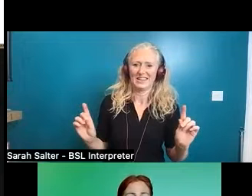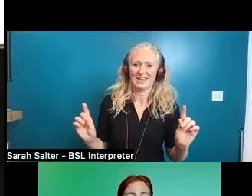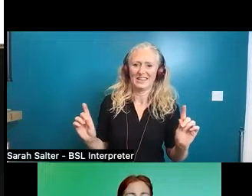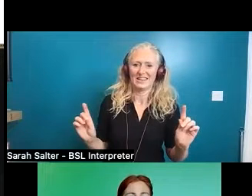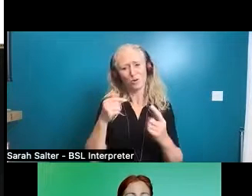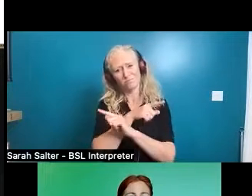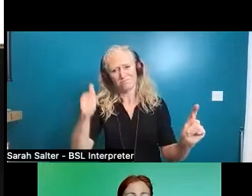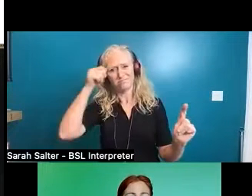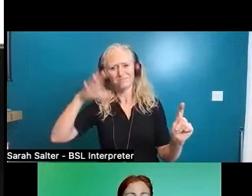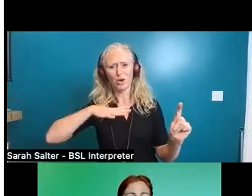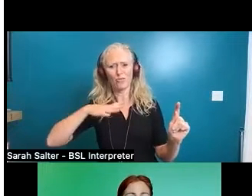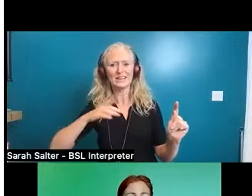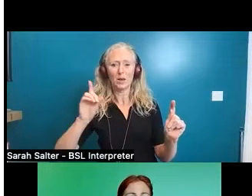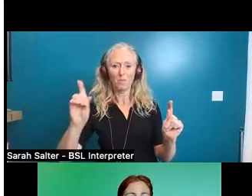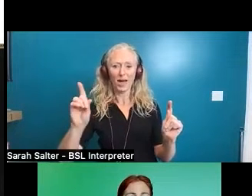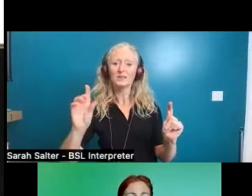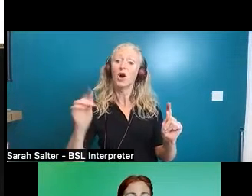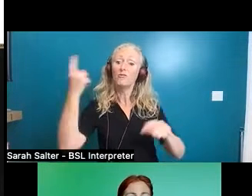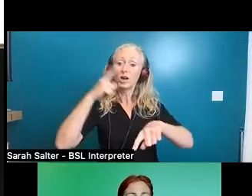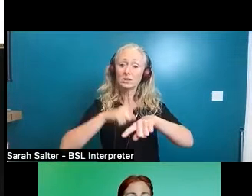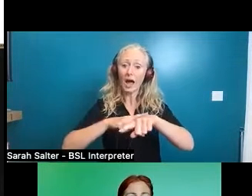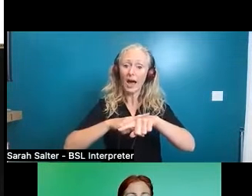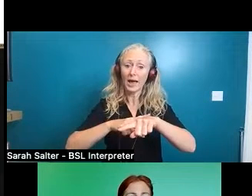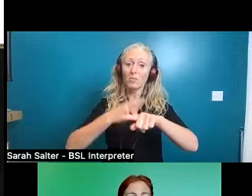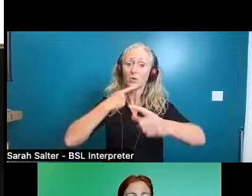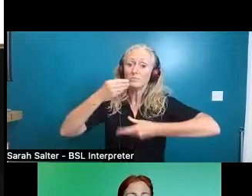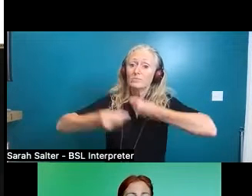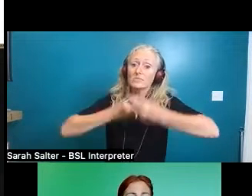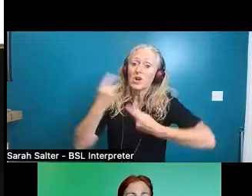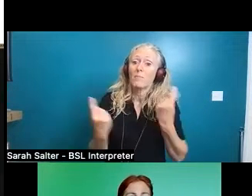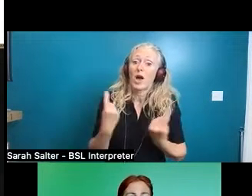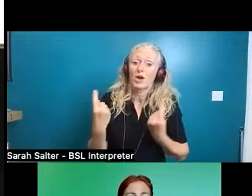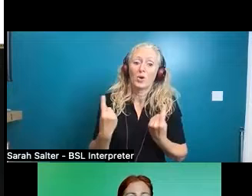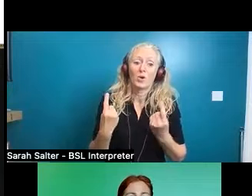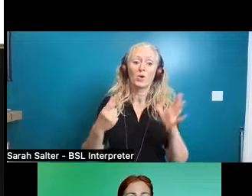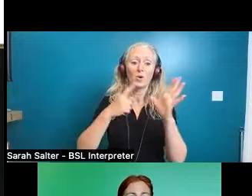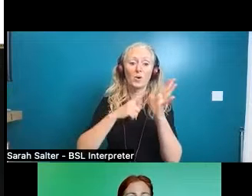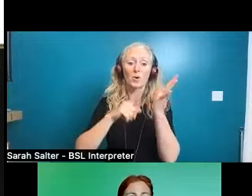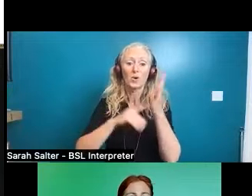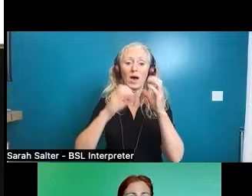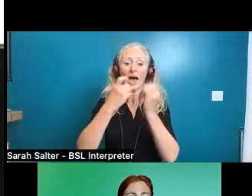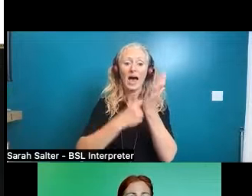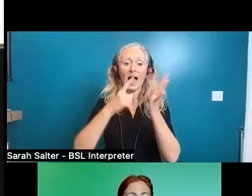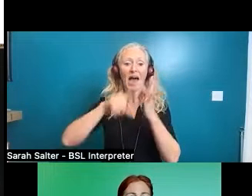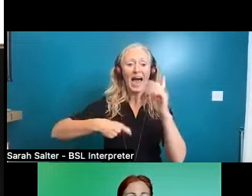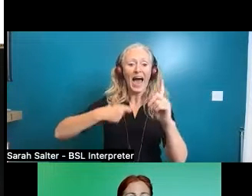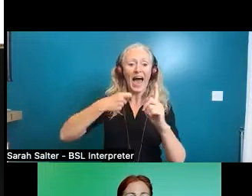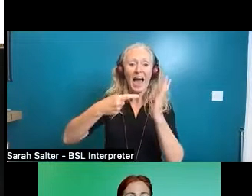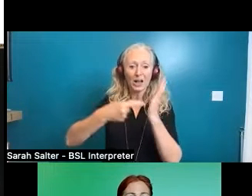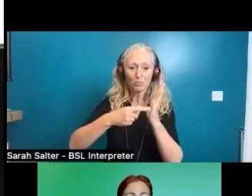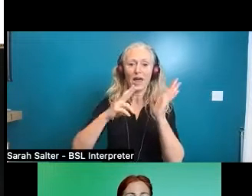first described by this chap, Albrecht von Graeff, who was working